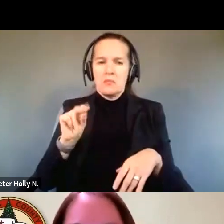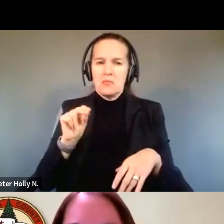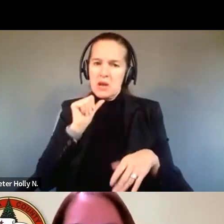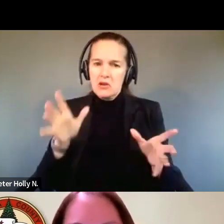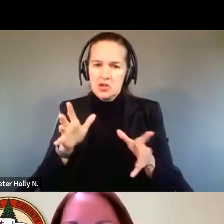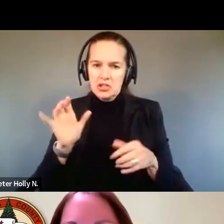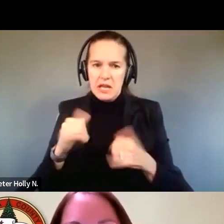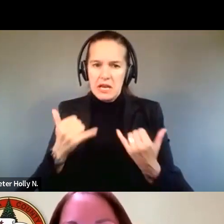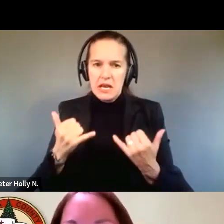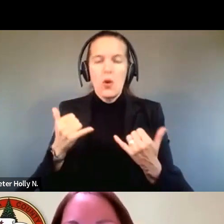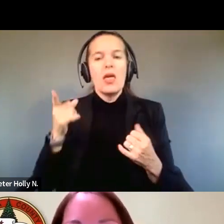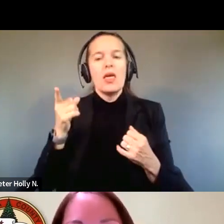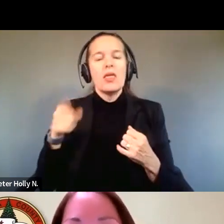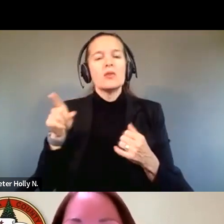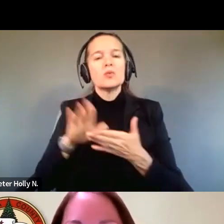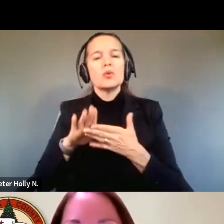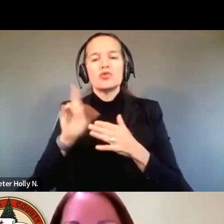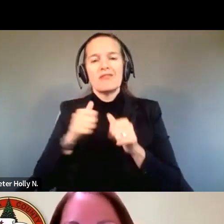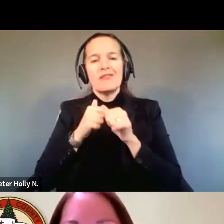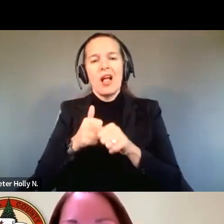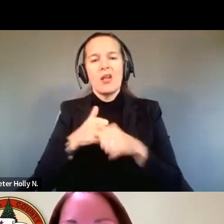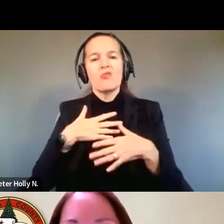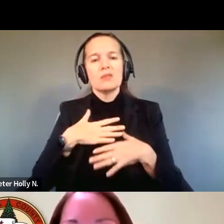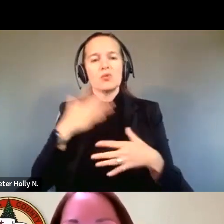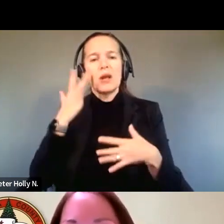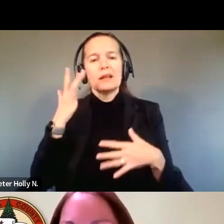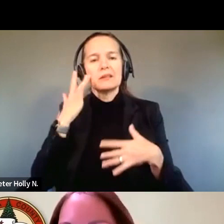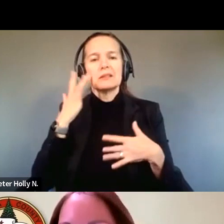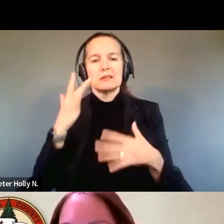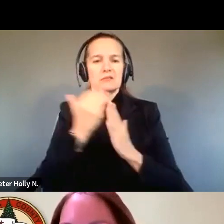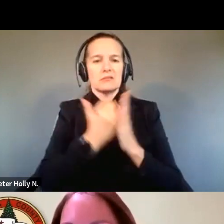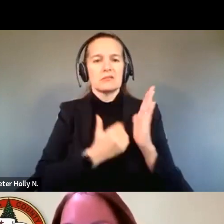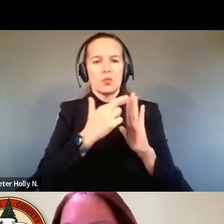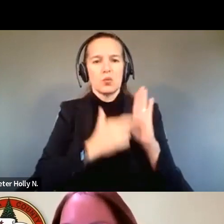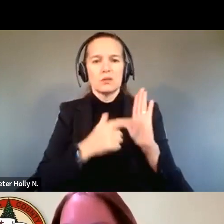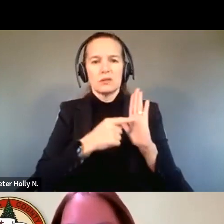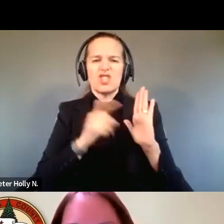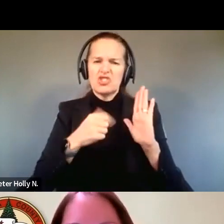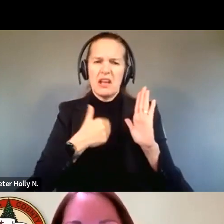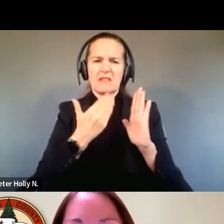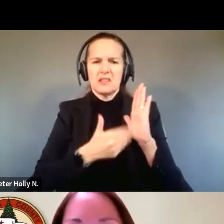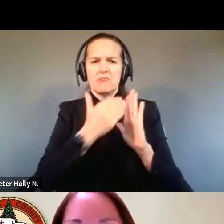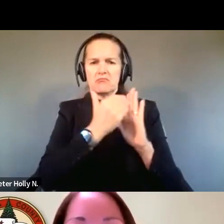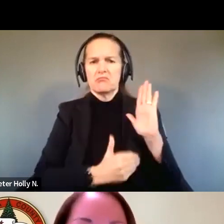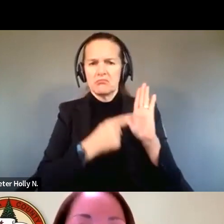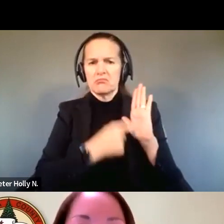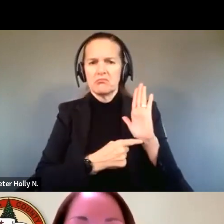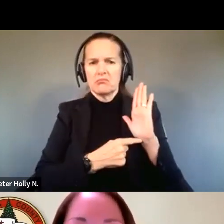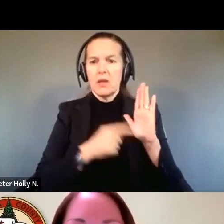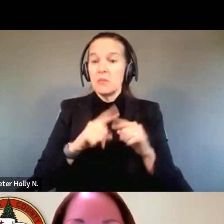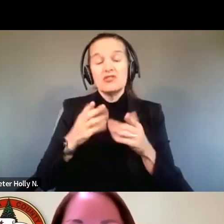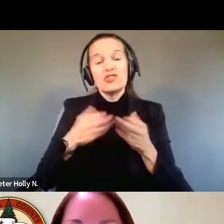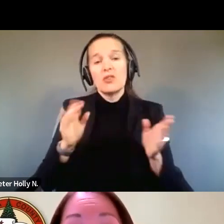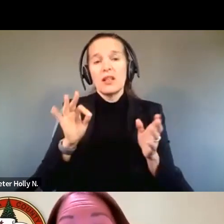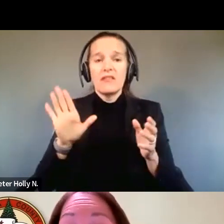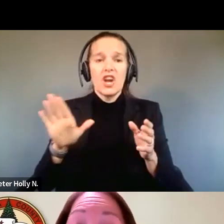should follow their respiratory illness guidance. Everyone should have some sort of protocol. But in general, if the symptoms are improving and they haven't had a fever